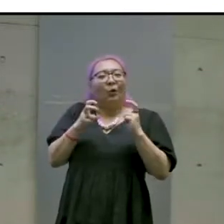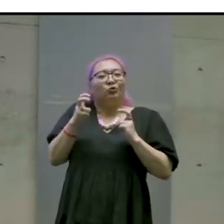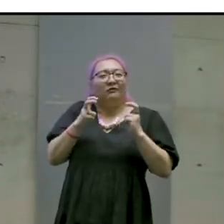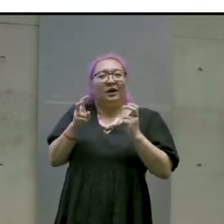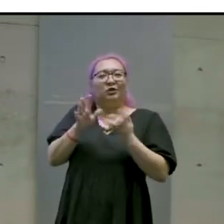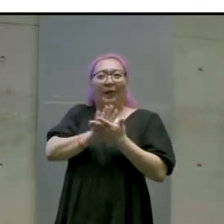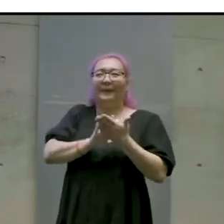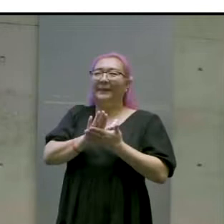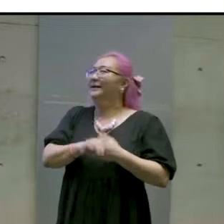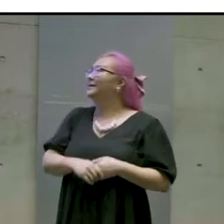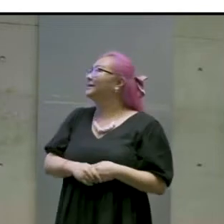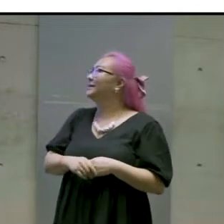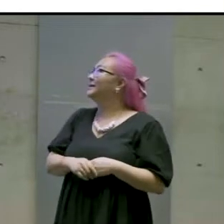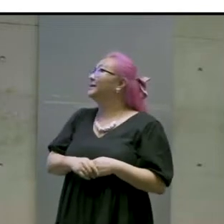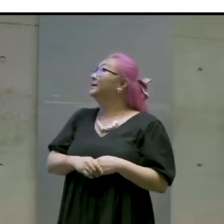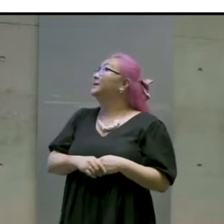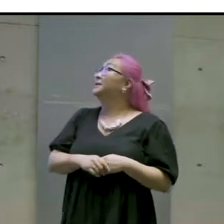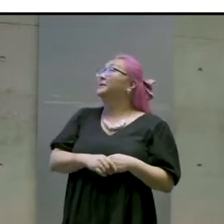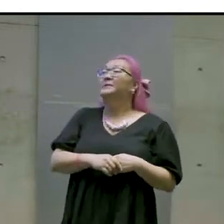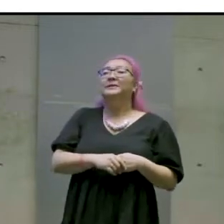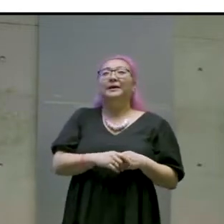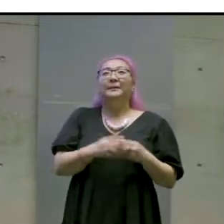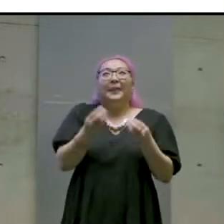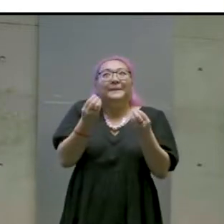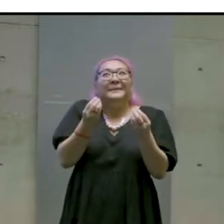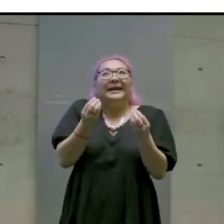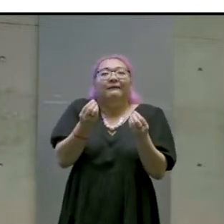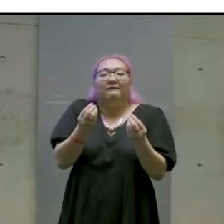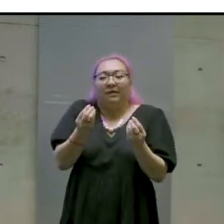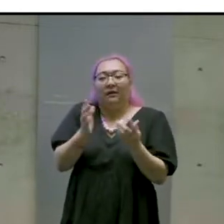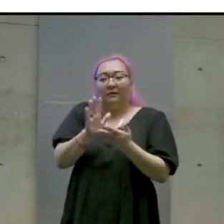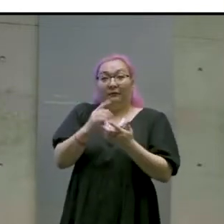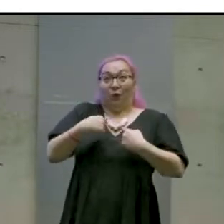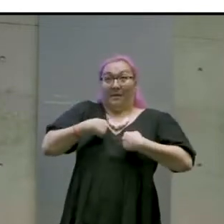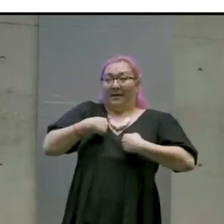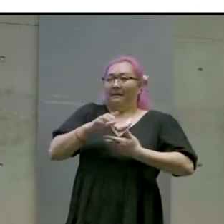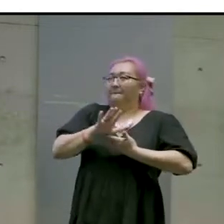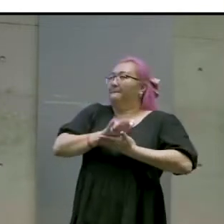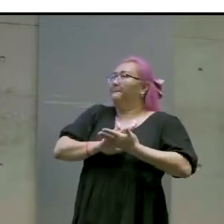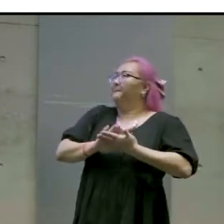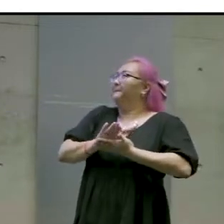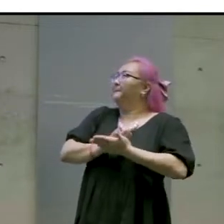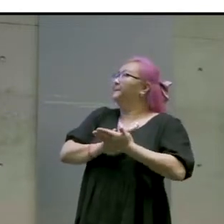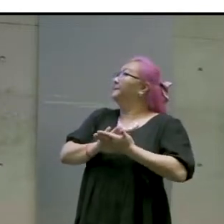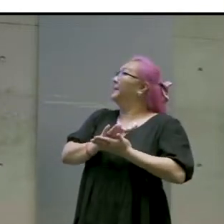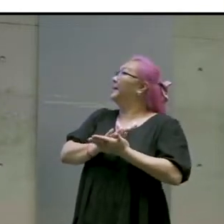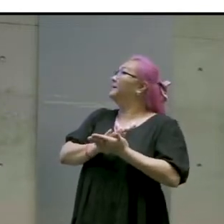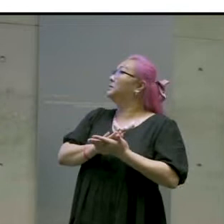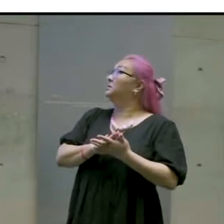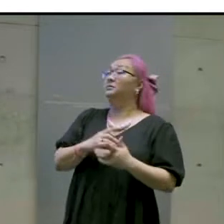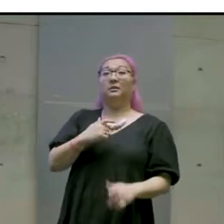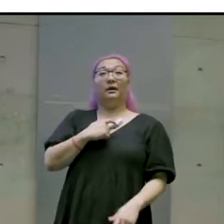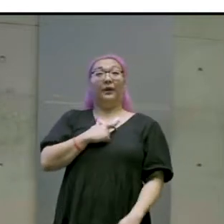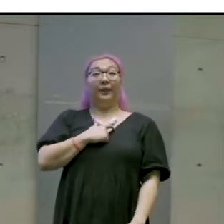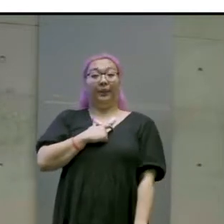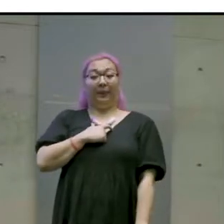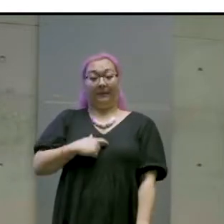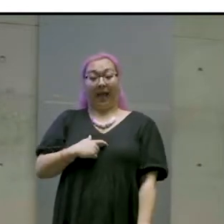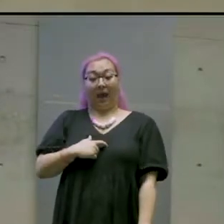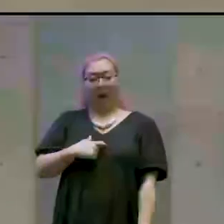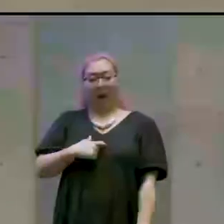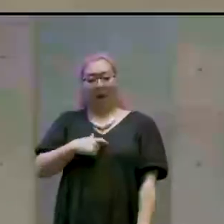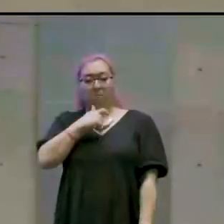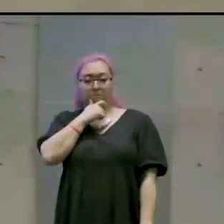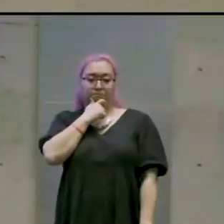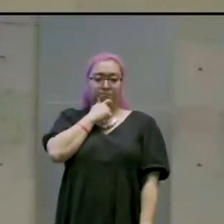In the context that I'm talking about, the choice that a player makes, where the player believes that it's going to produce different outcomes.